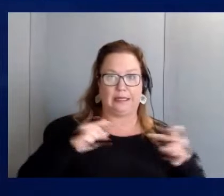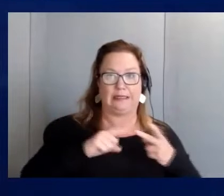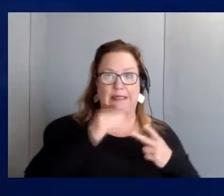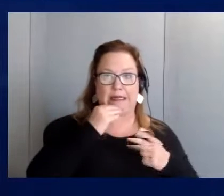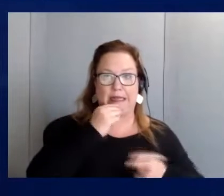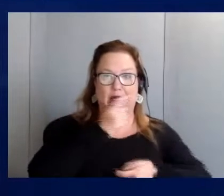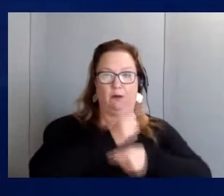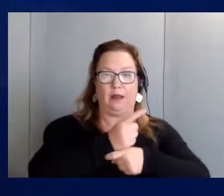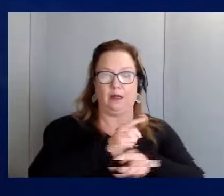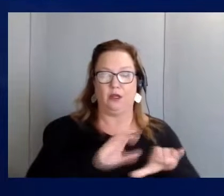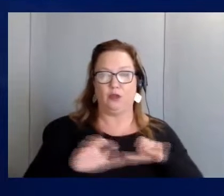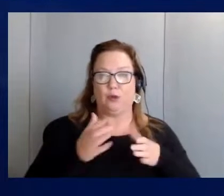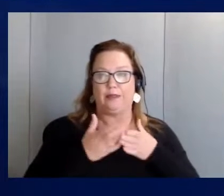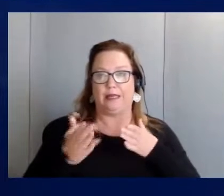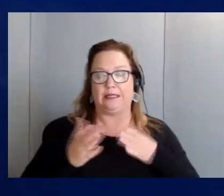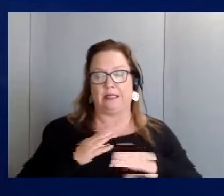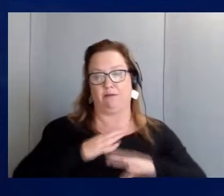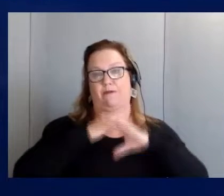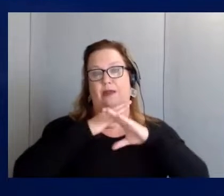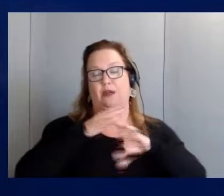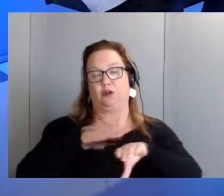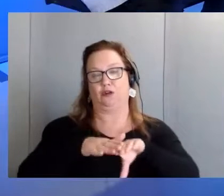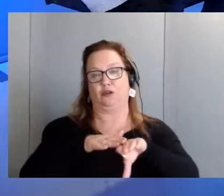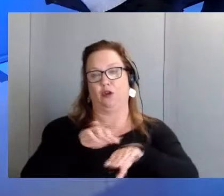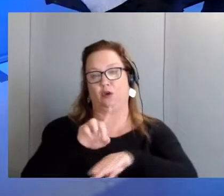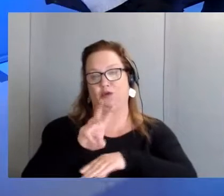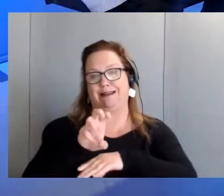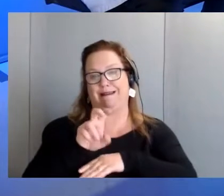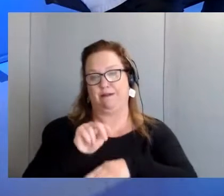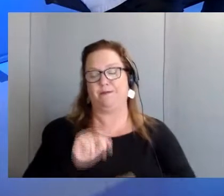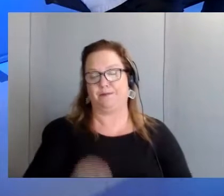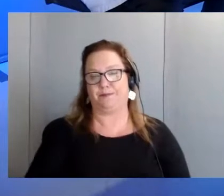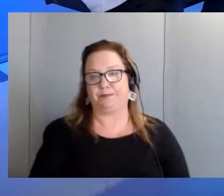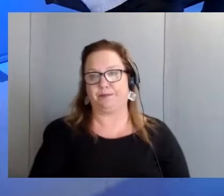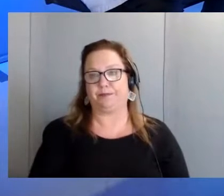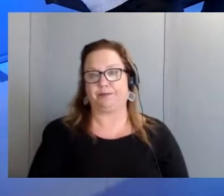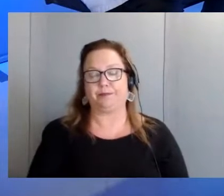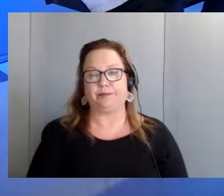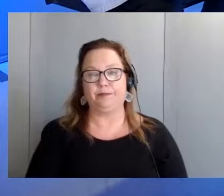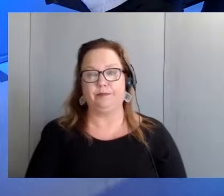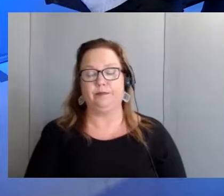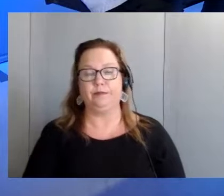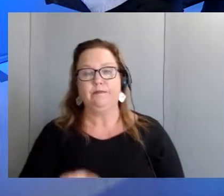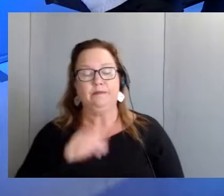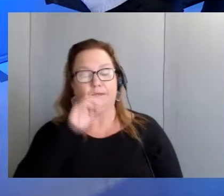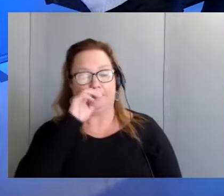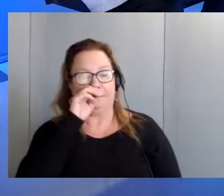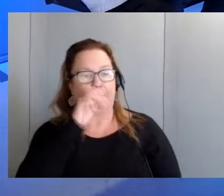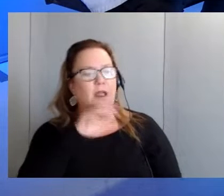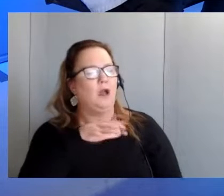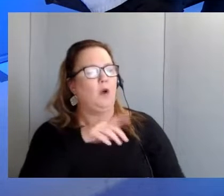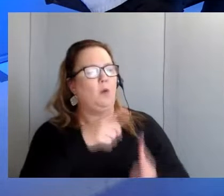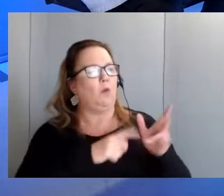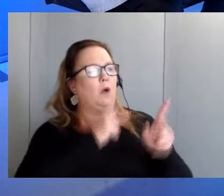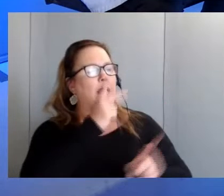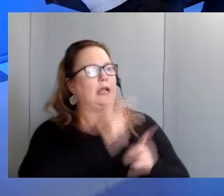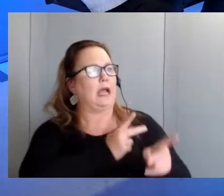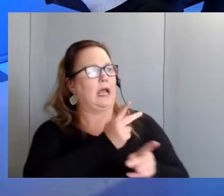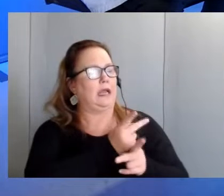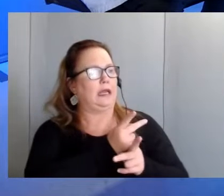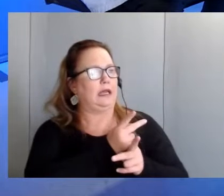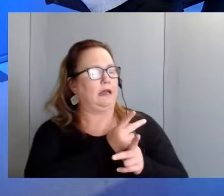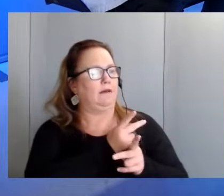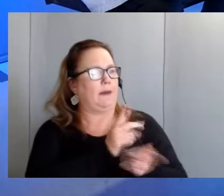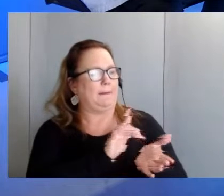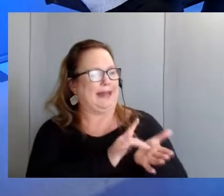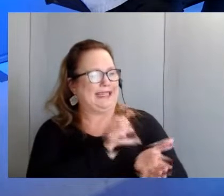that can help prevent or at least slow down those things. Yen Liang wants to know, Dr. Burns, what kind of drug is in the nasal